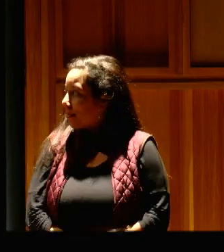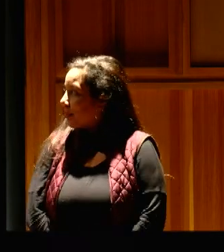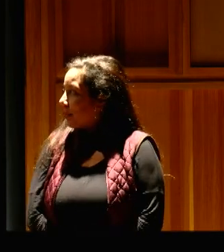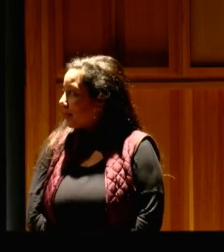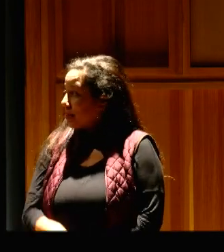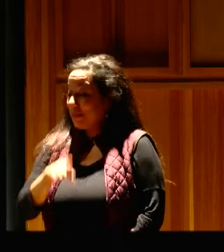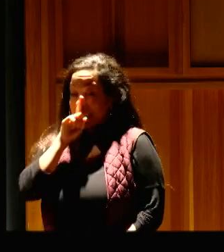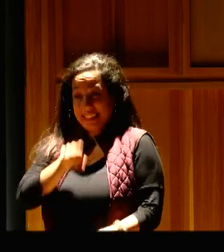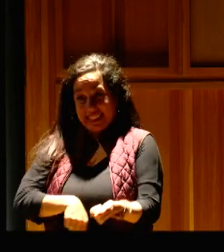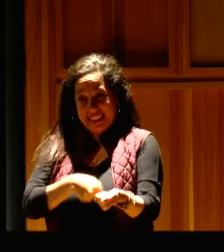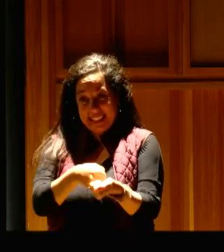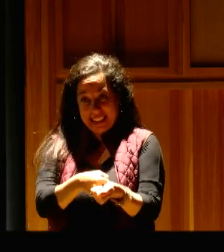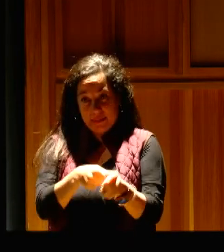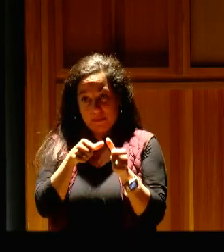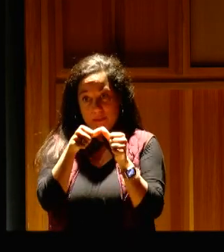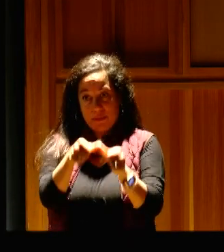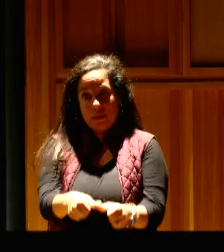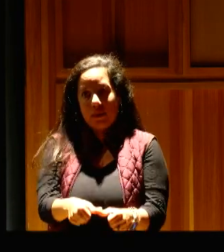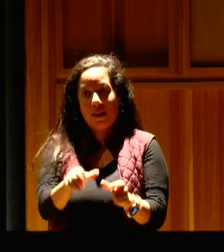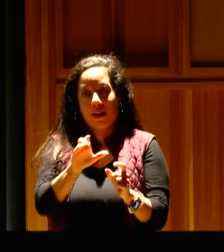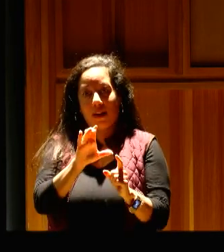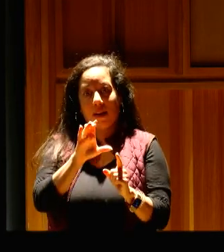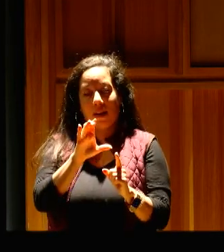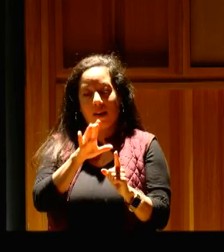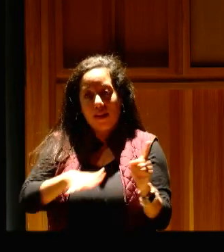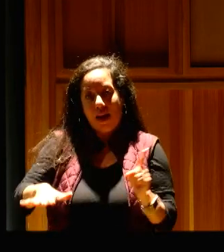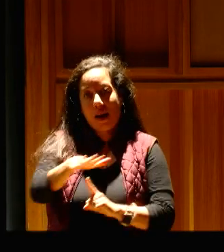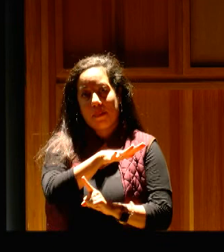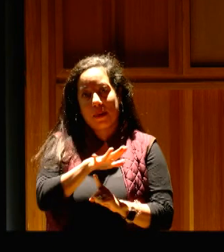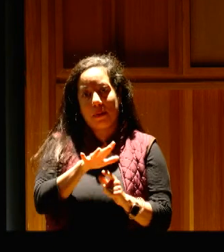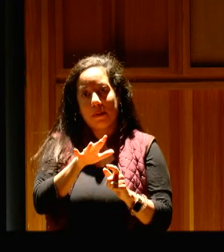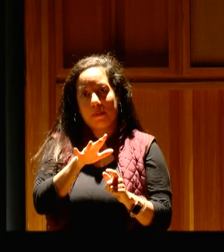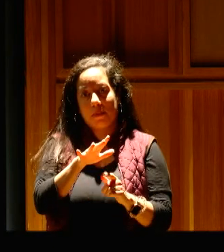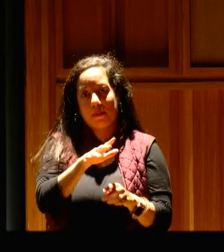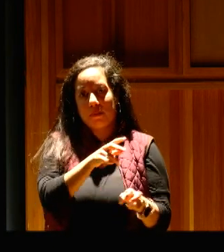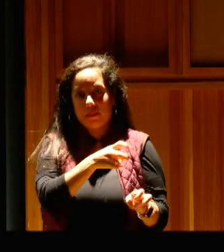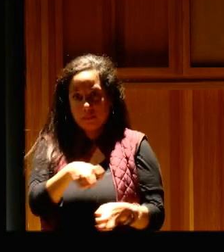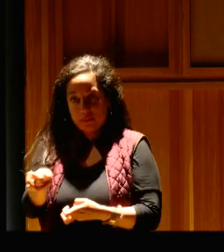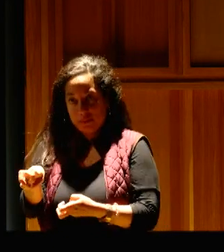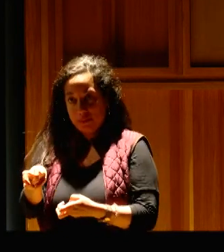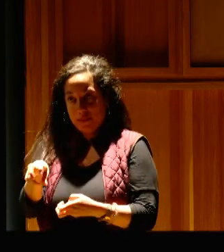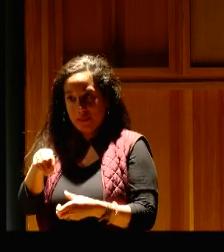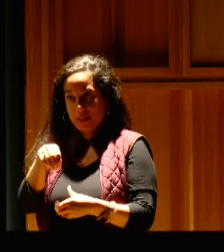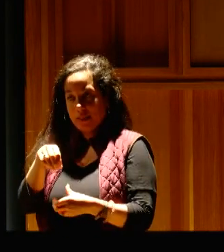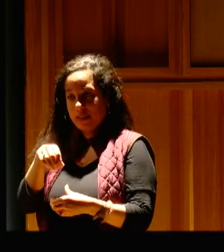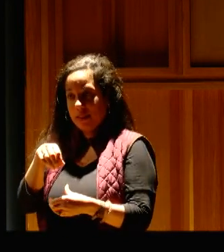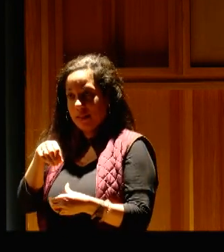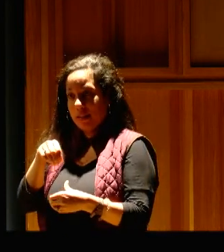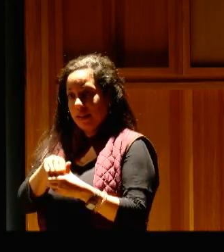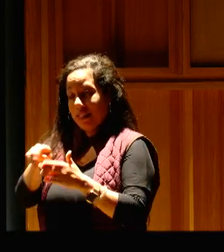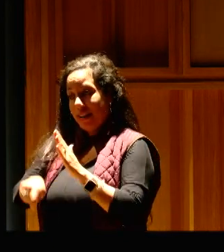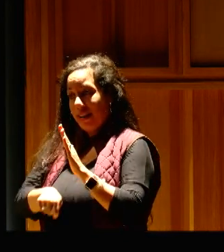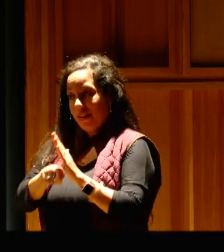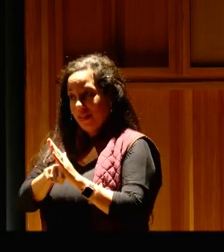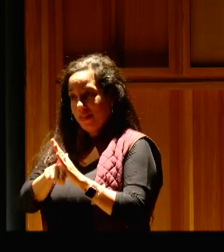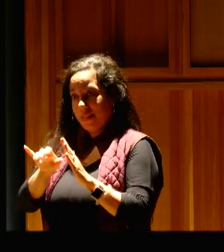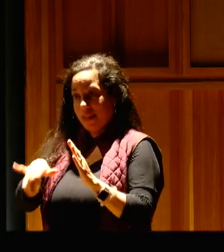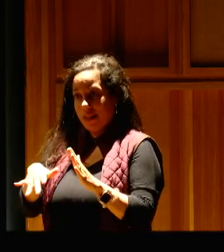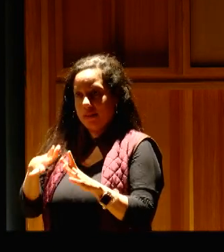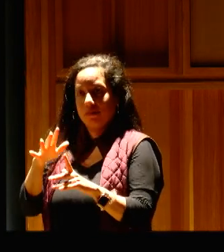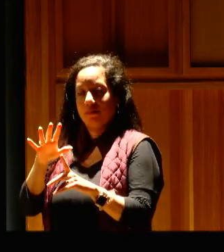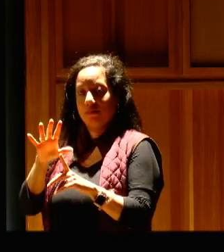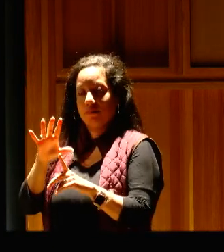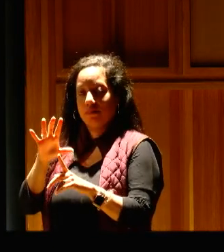support resilient climate migration and cultural communities in an era of climate displacement,